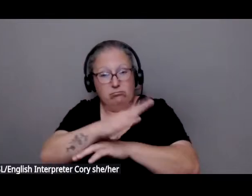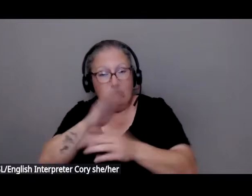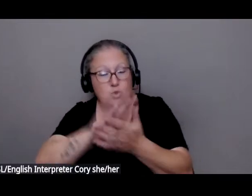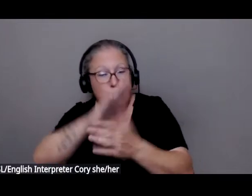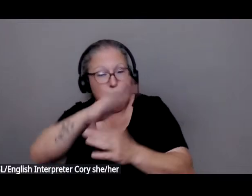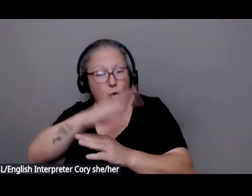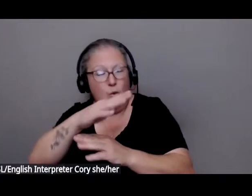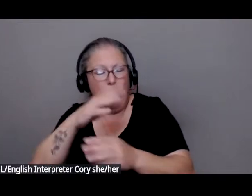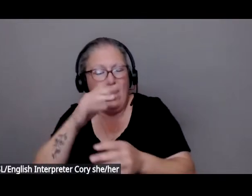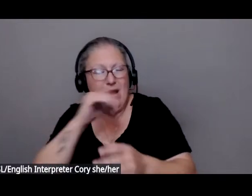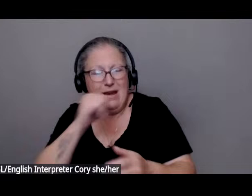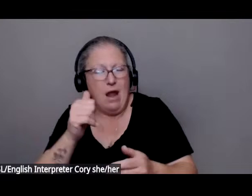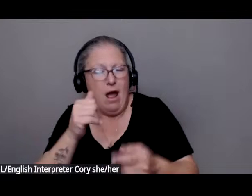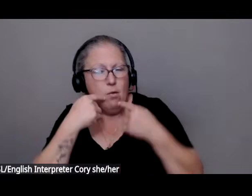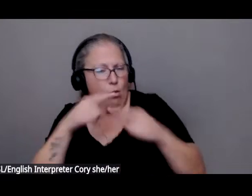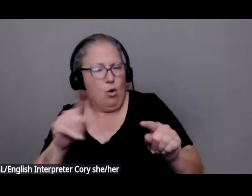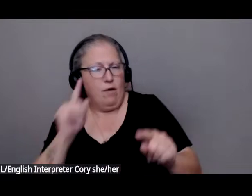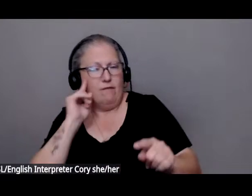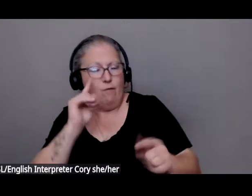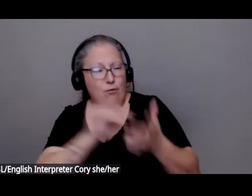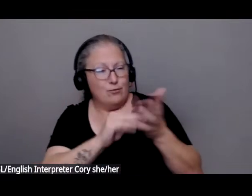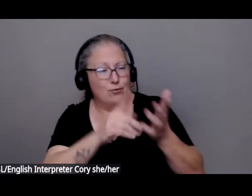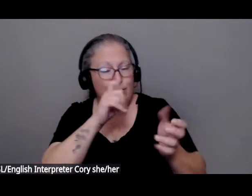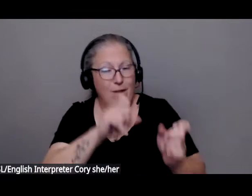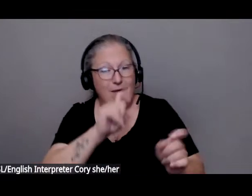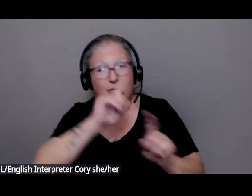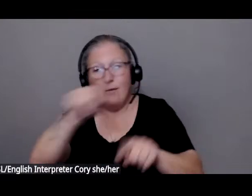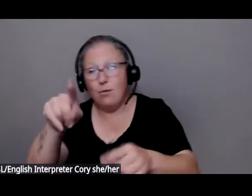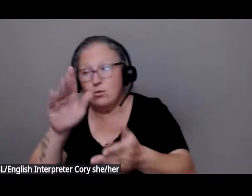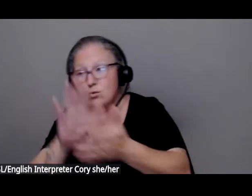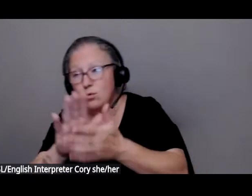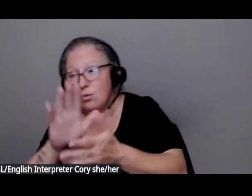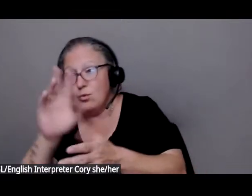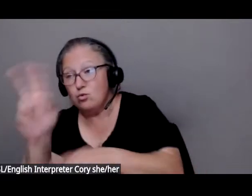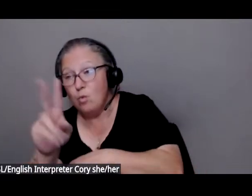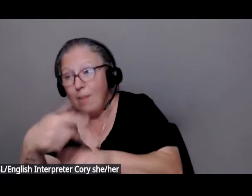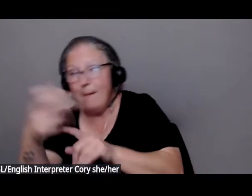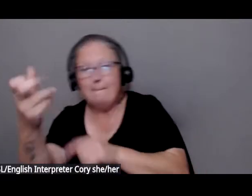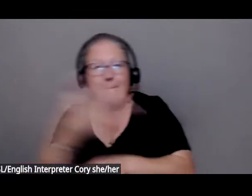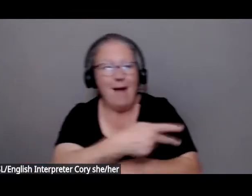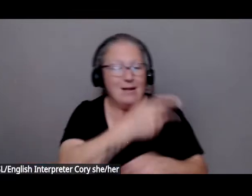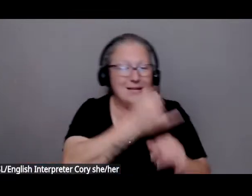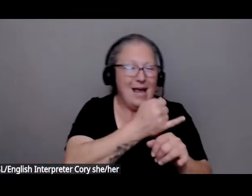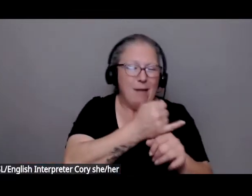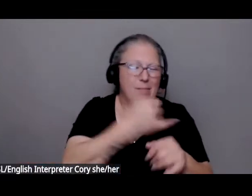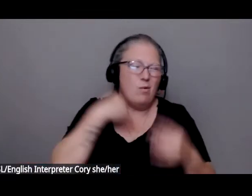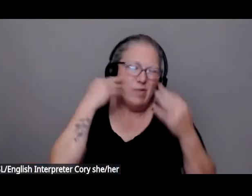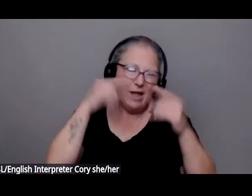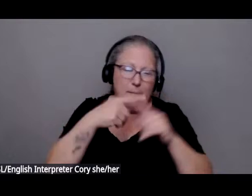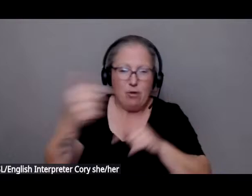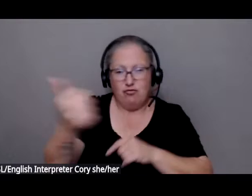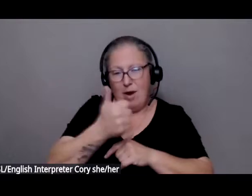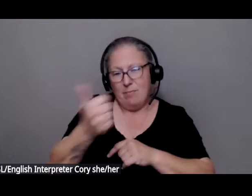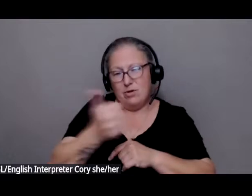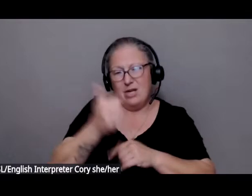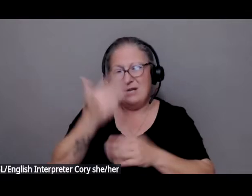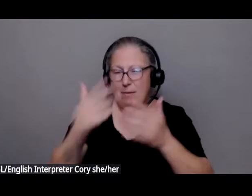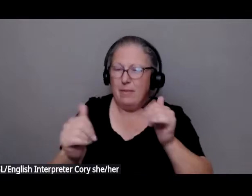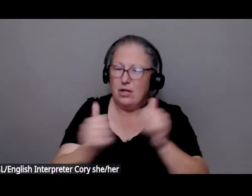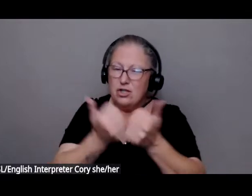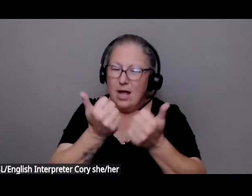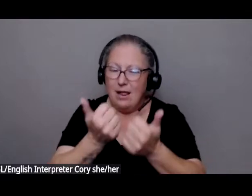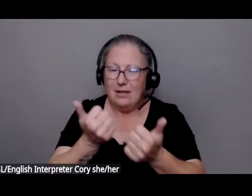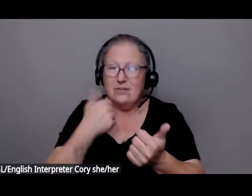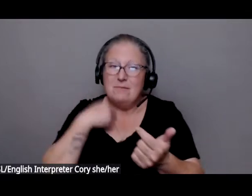for the students who are trying to get there at 2 o'clock to get back to campus. So I just was thinking about the transportation being a challenge. I think